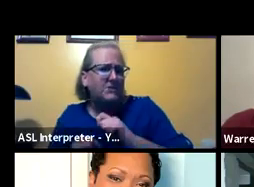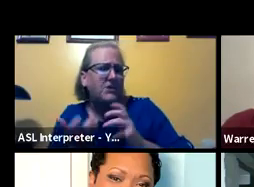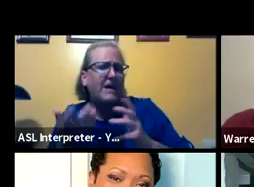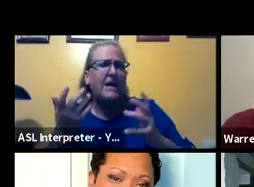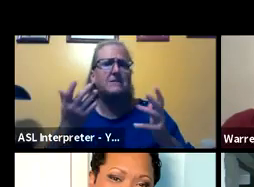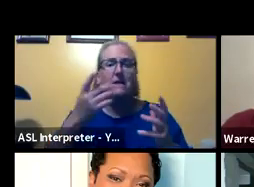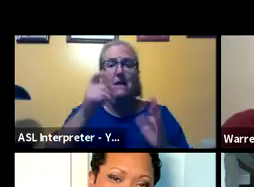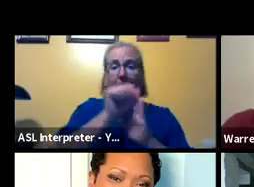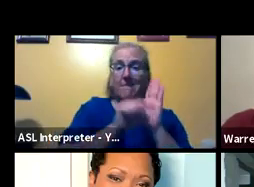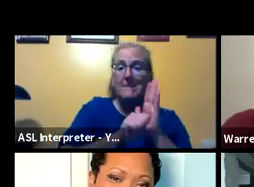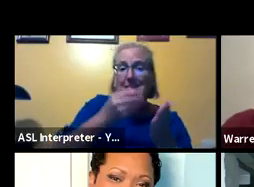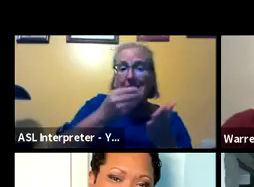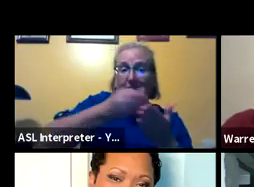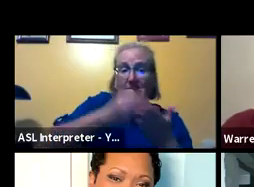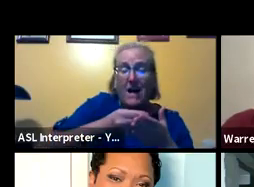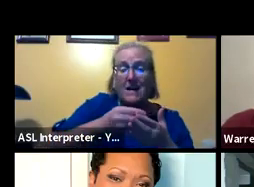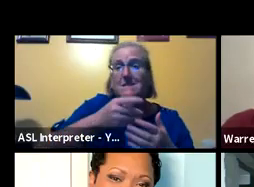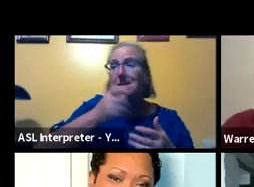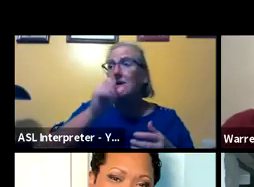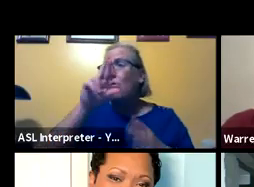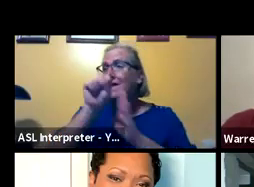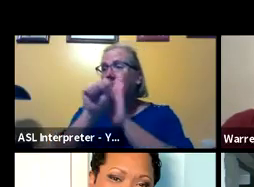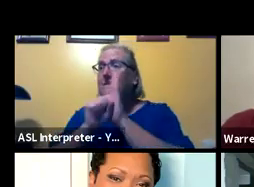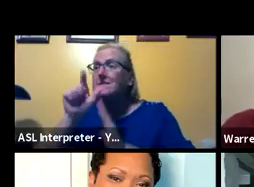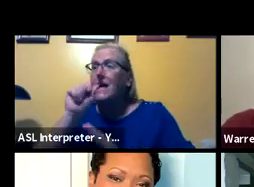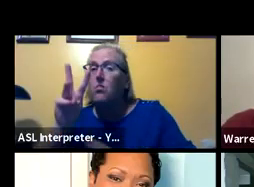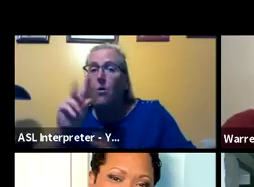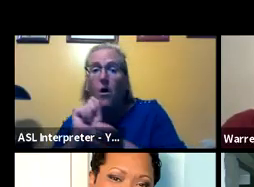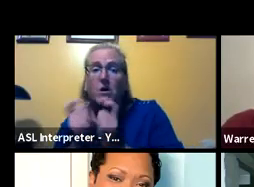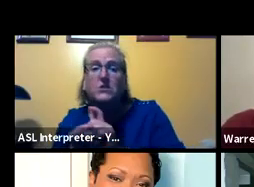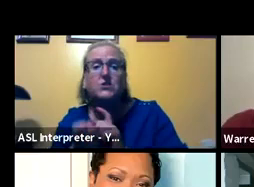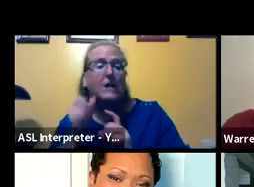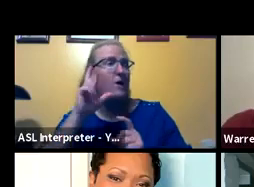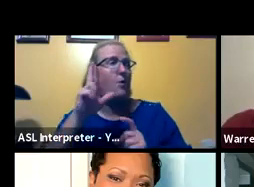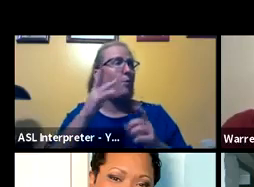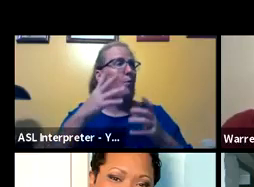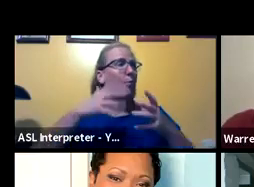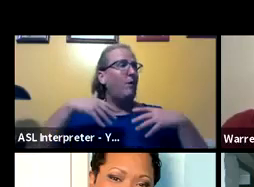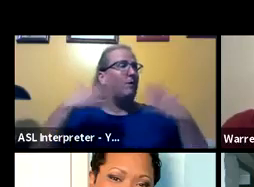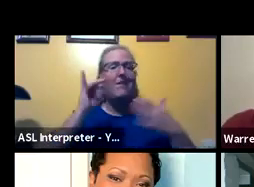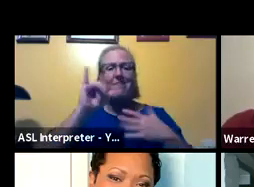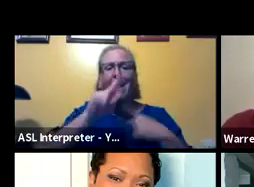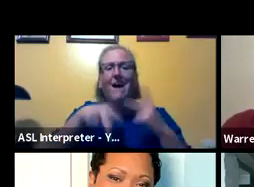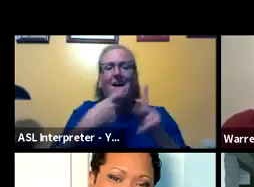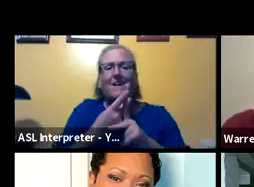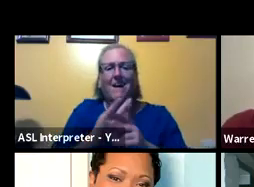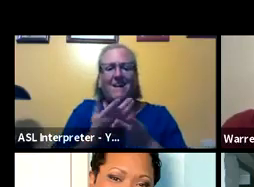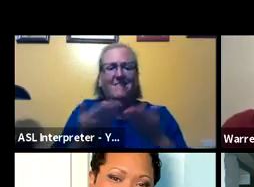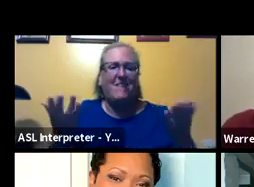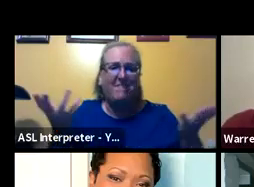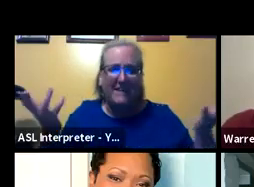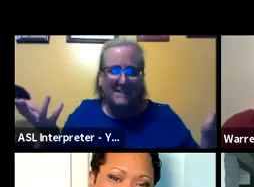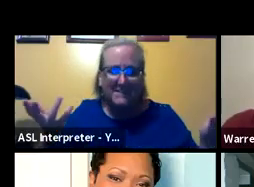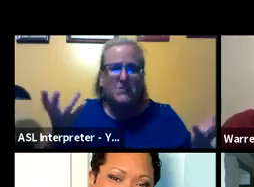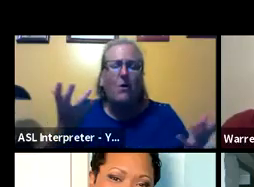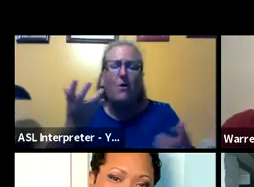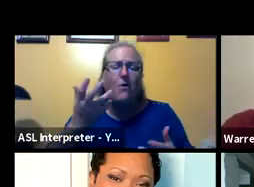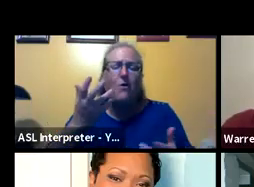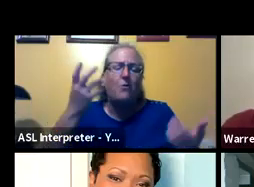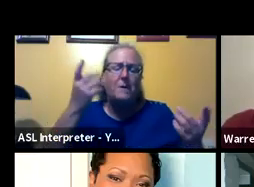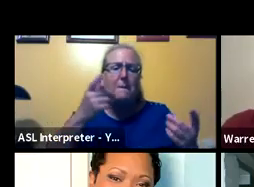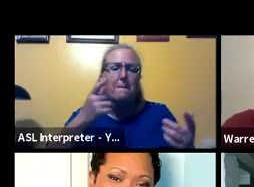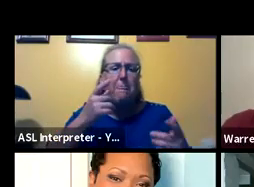formula changed, or because the state law changed, or that type of thing. So it kind of